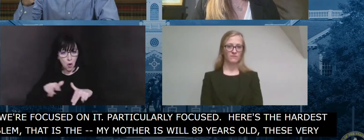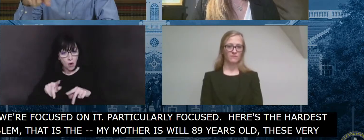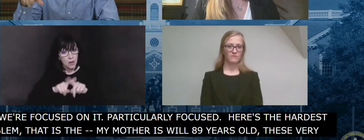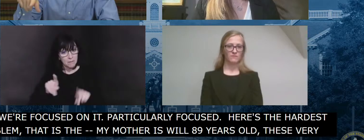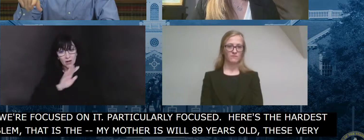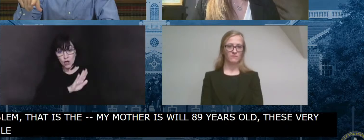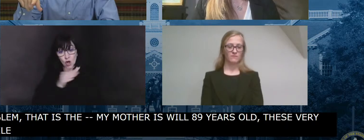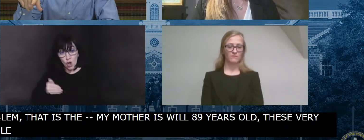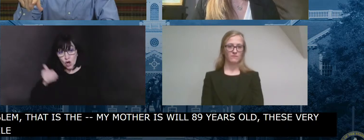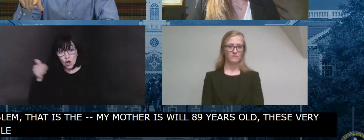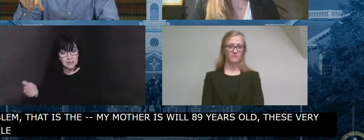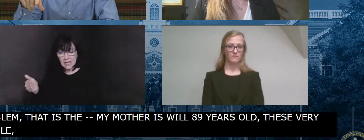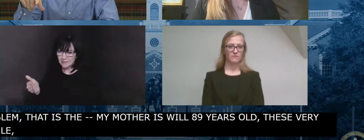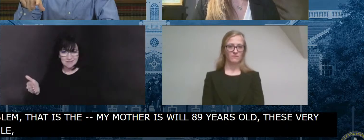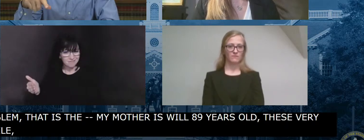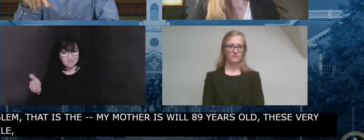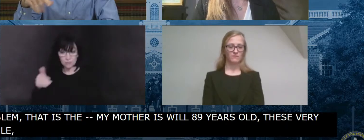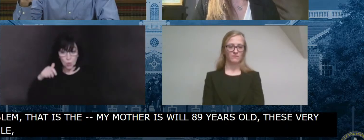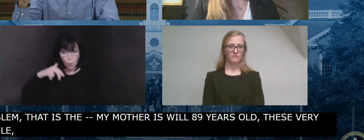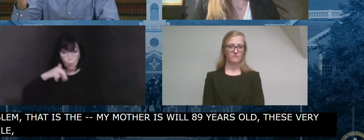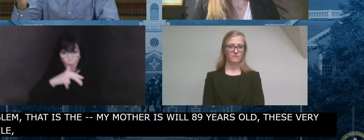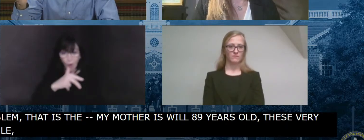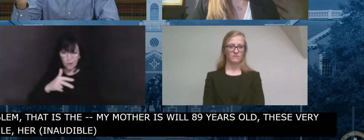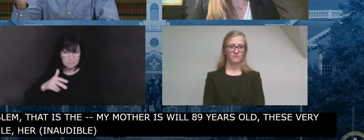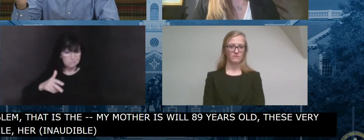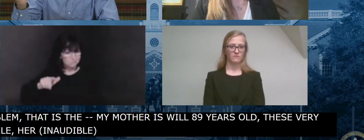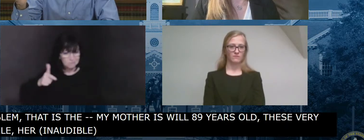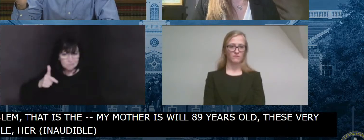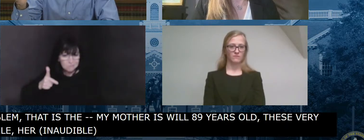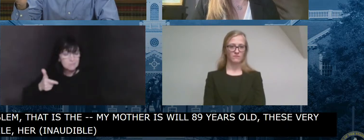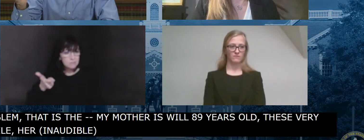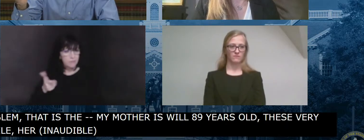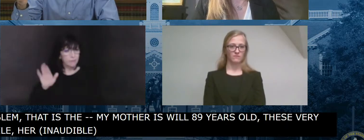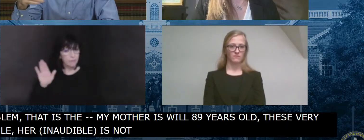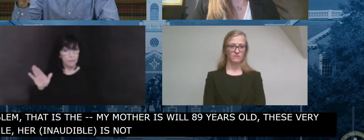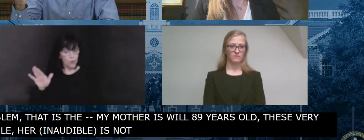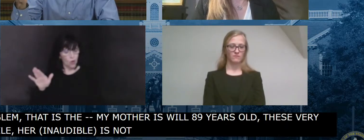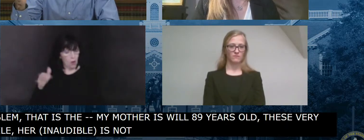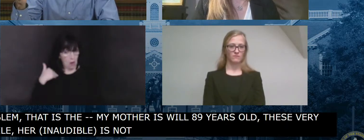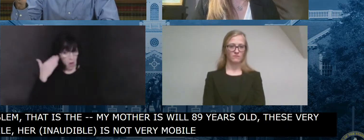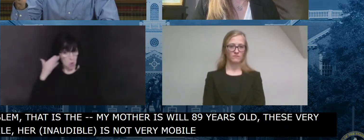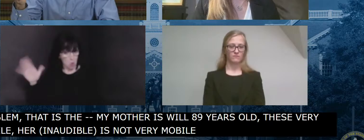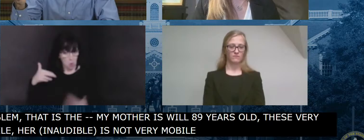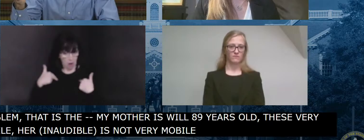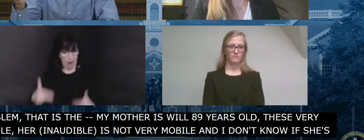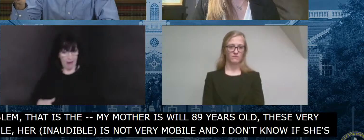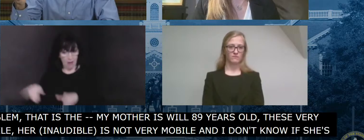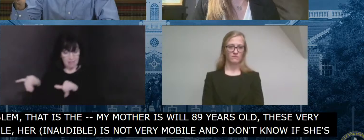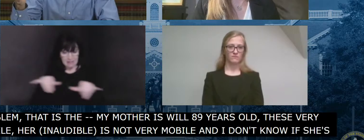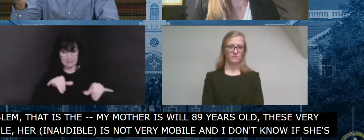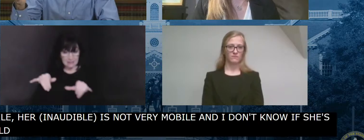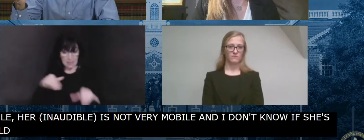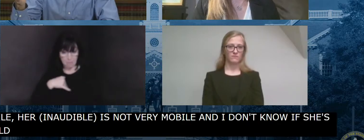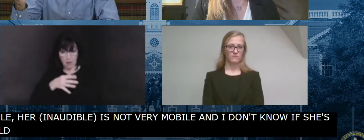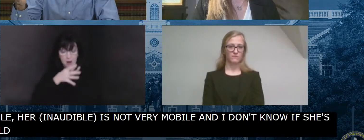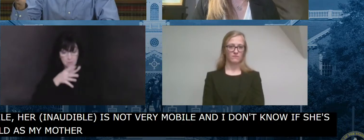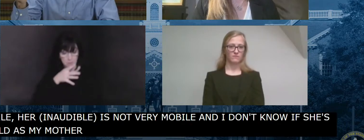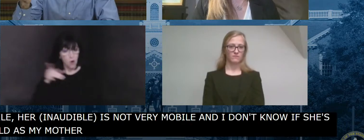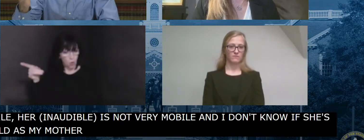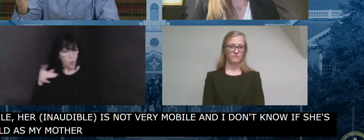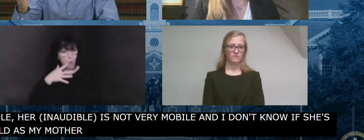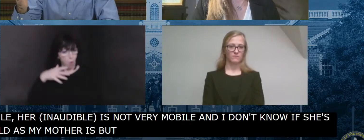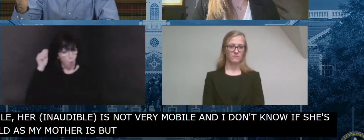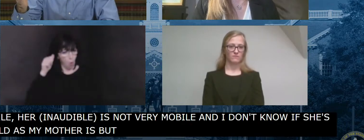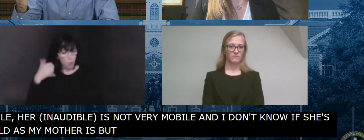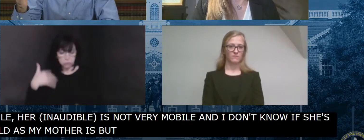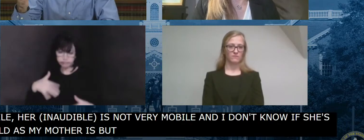is not very mobile. And I don't know how she's as old as my mother is, but she's up there in age, very old. Those